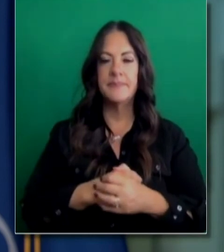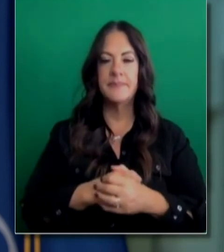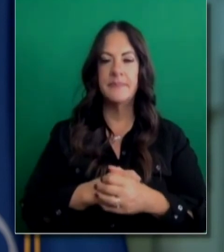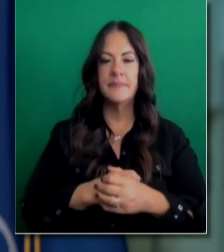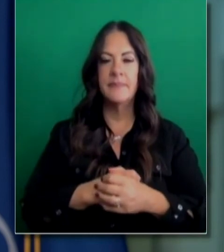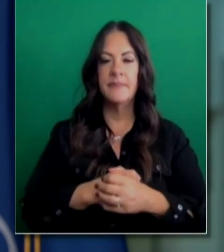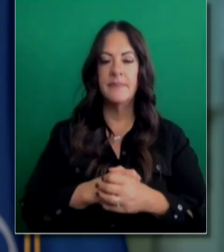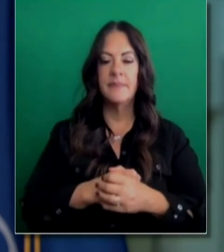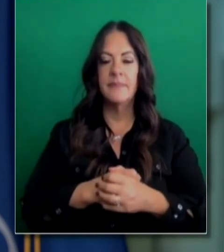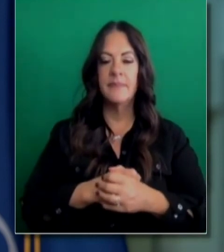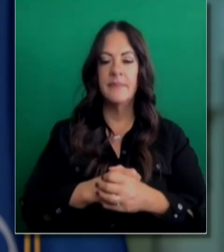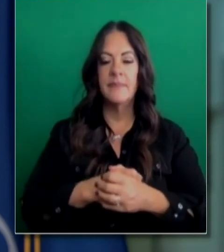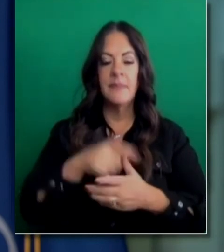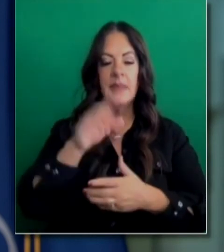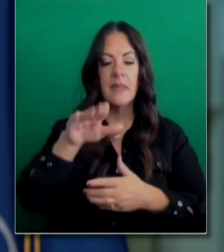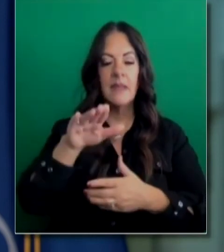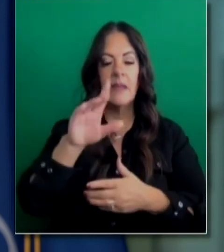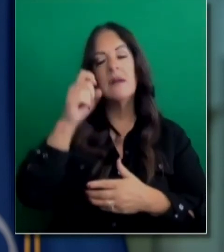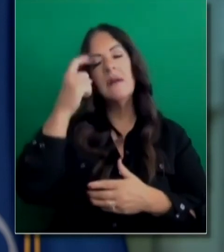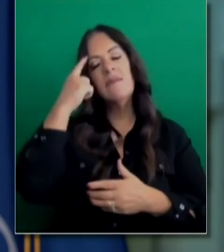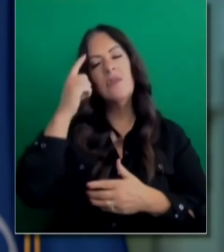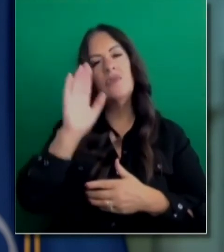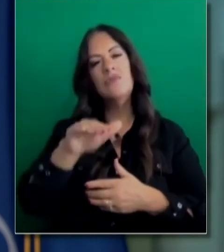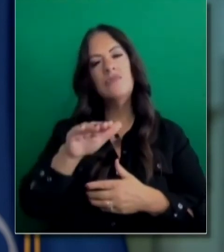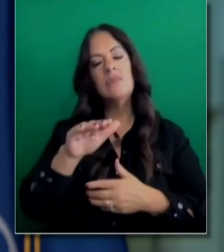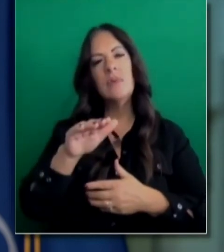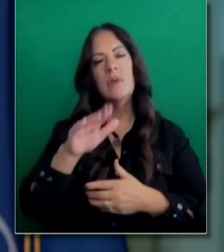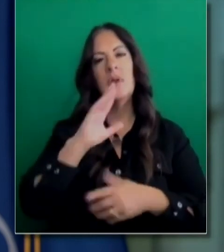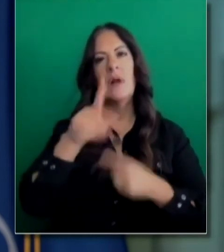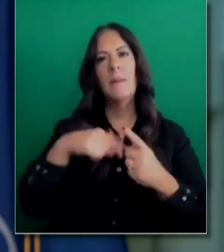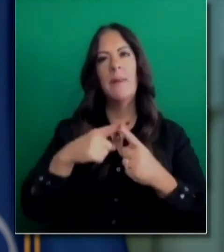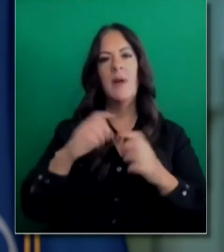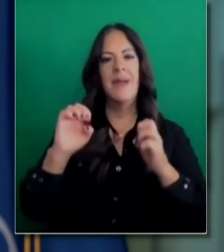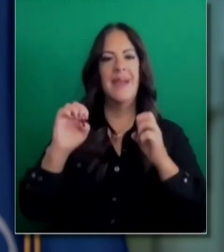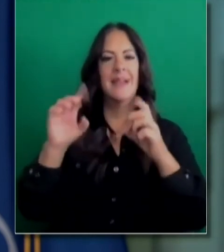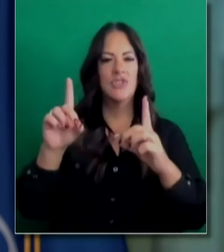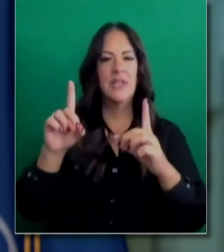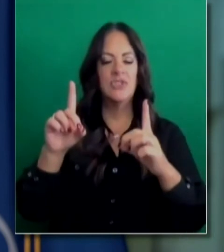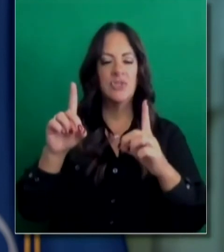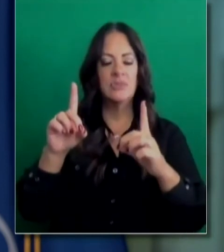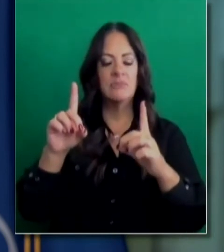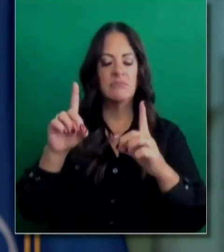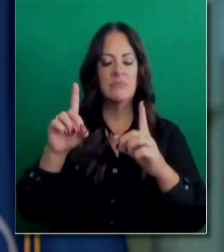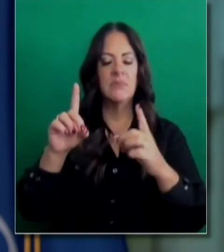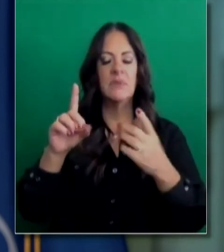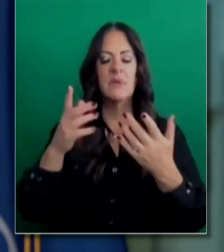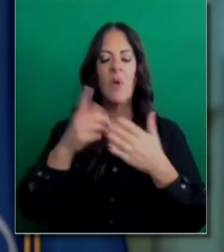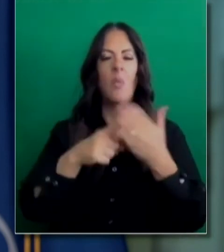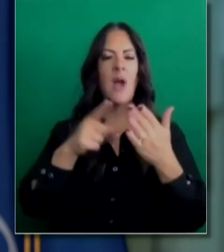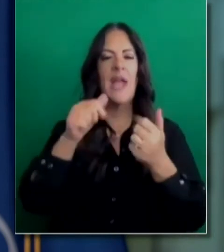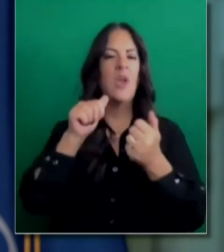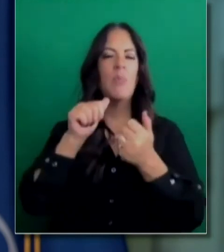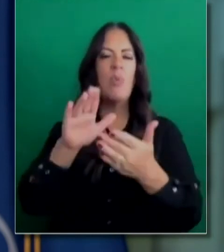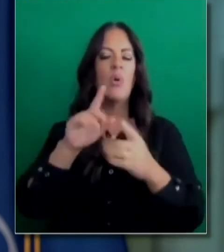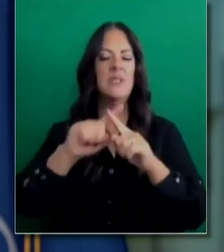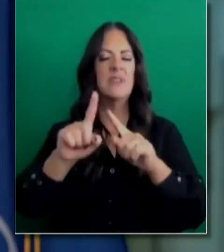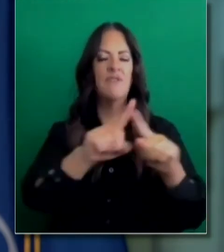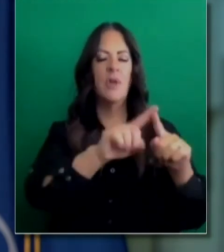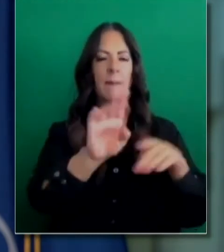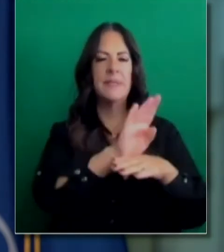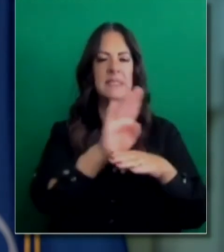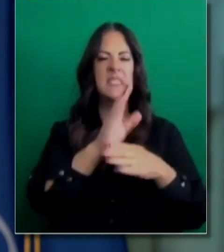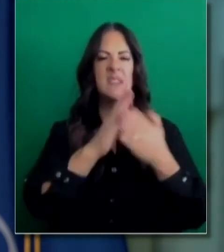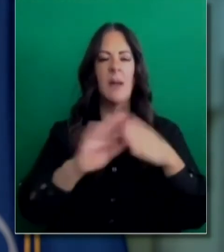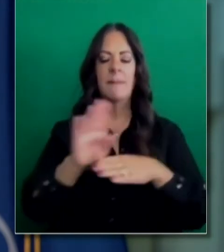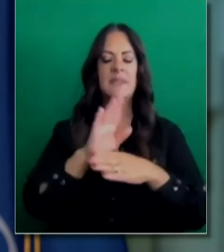Governor, when it comes to the educational approach to businesses, yes, some are just not heeding that. Some